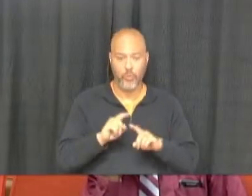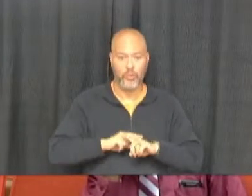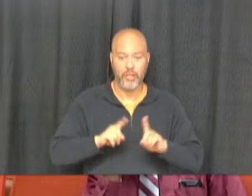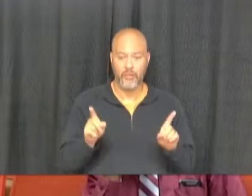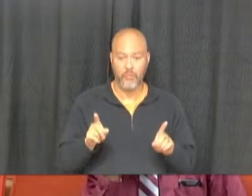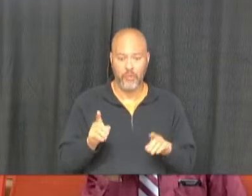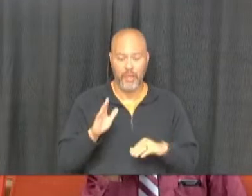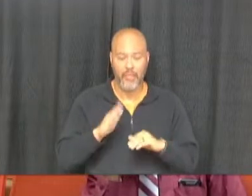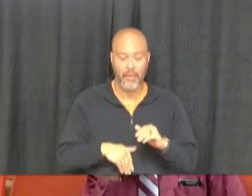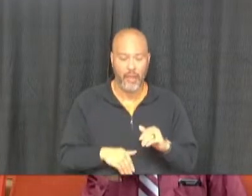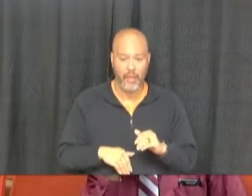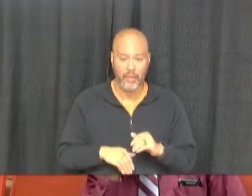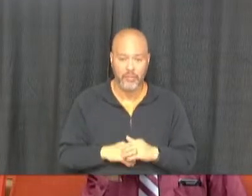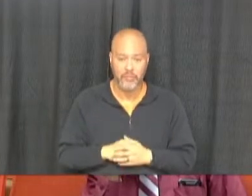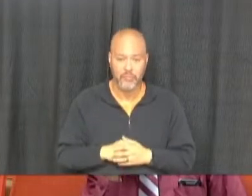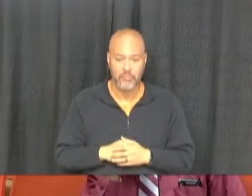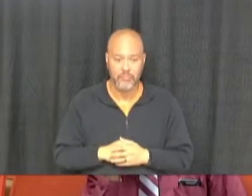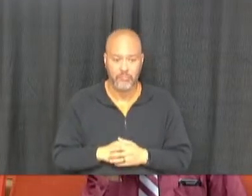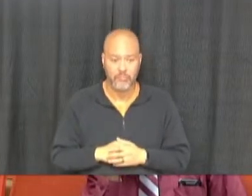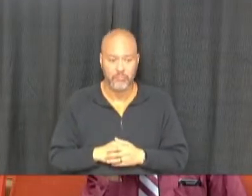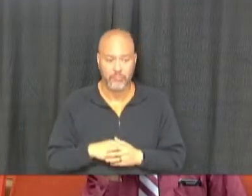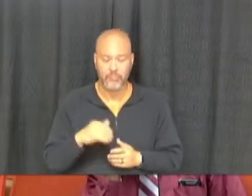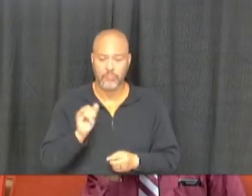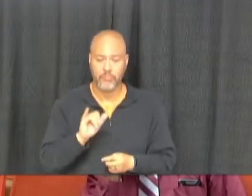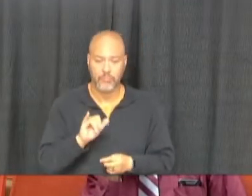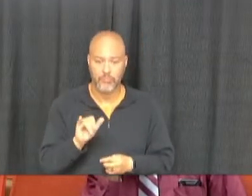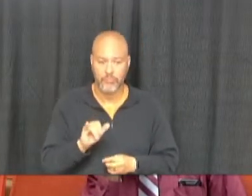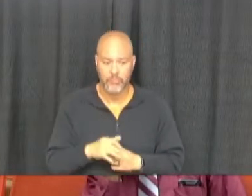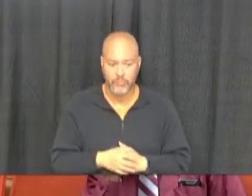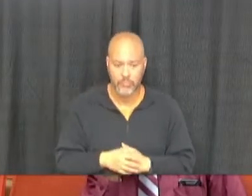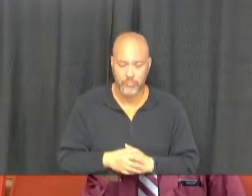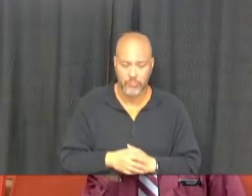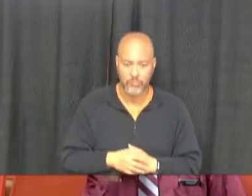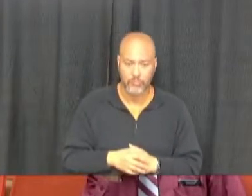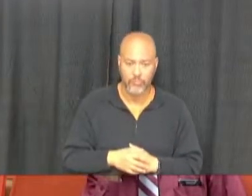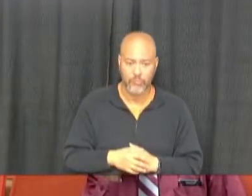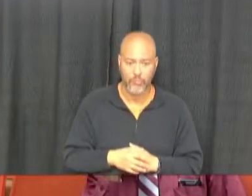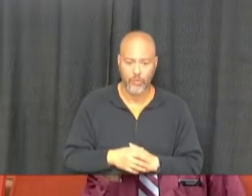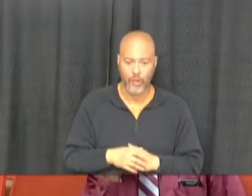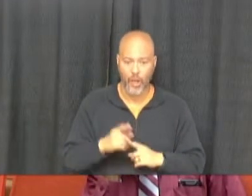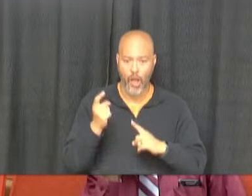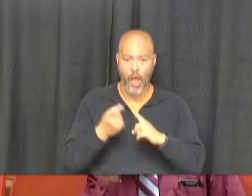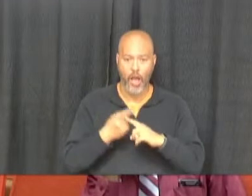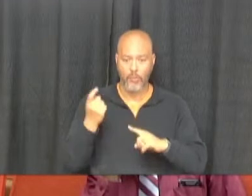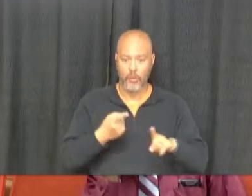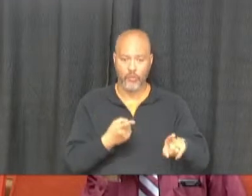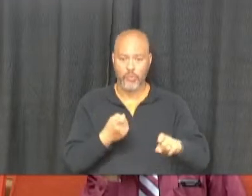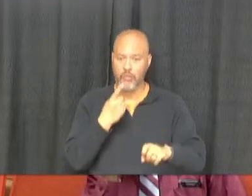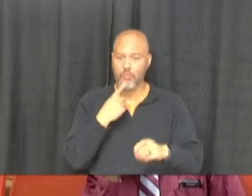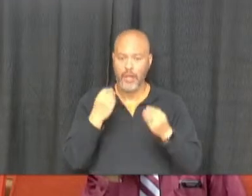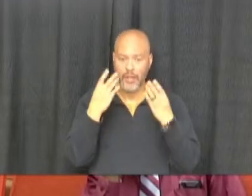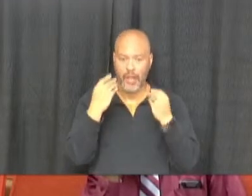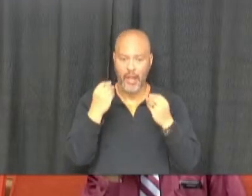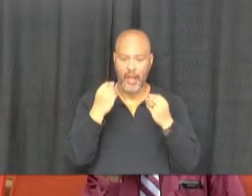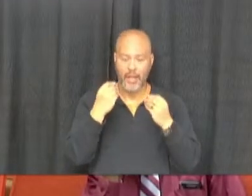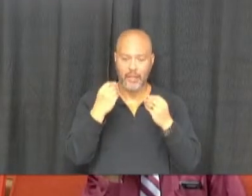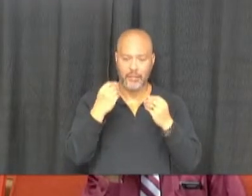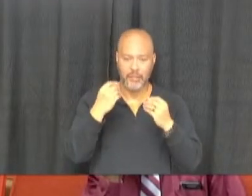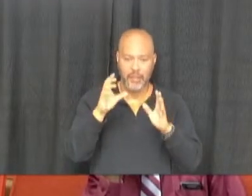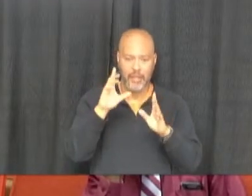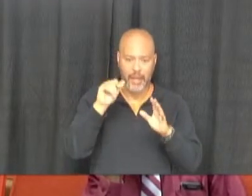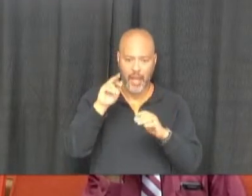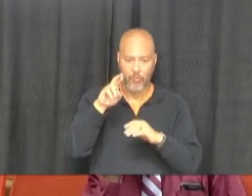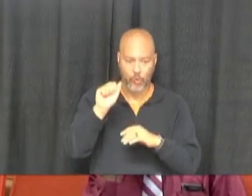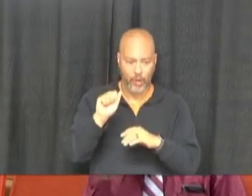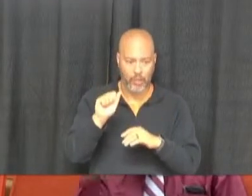different than things like the automated speed and red light cameras that the courts